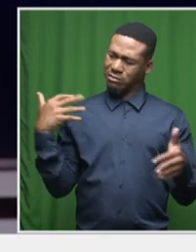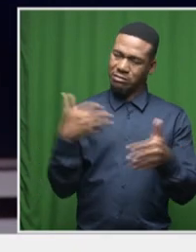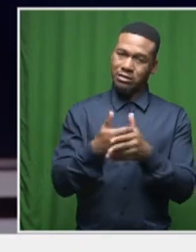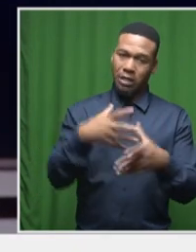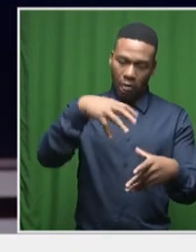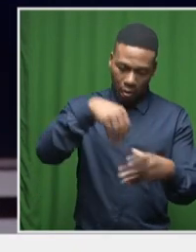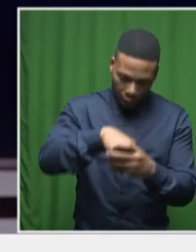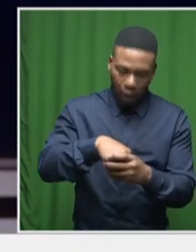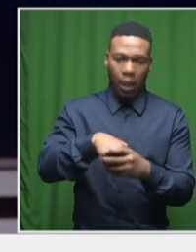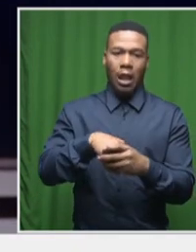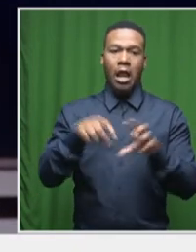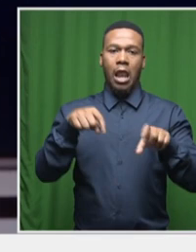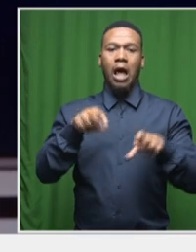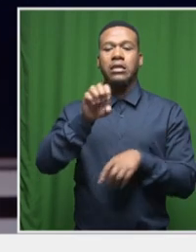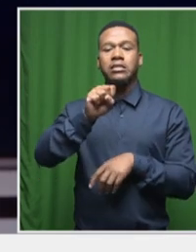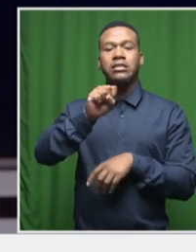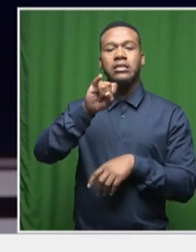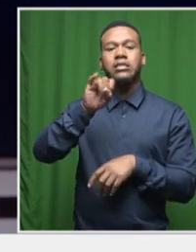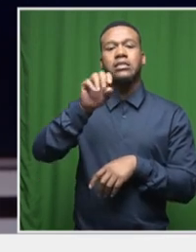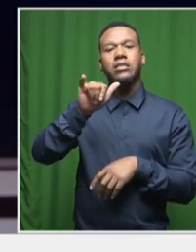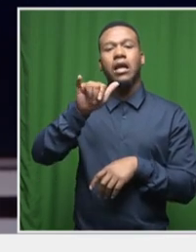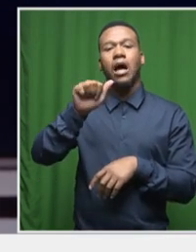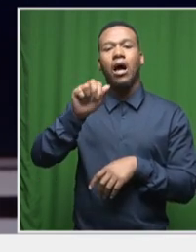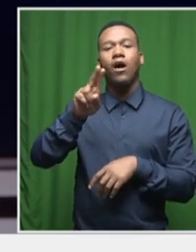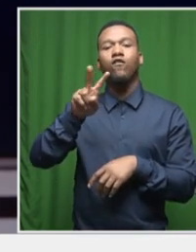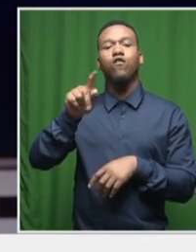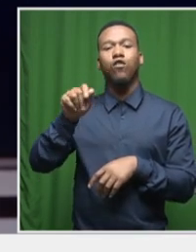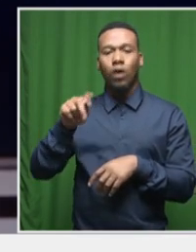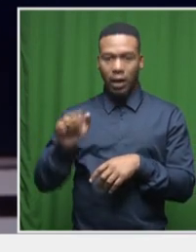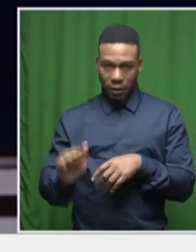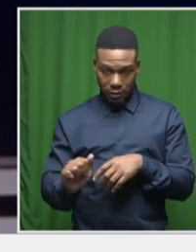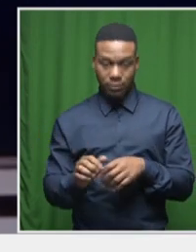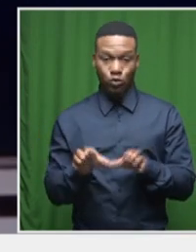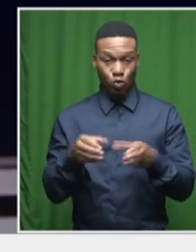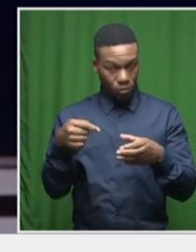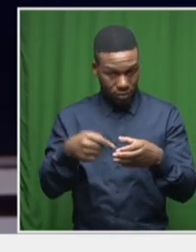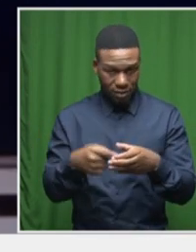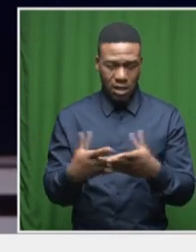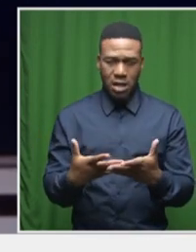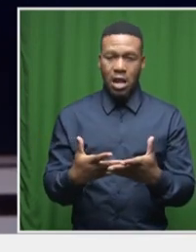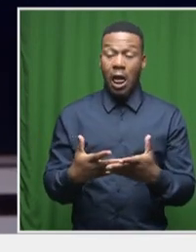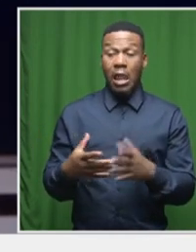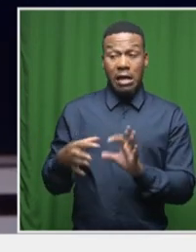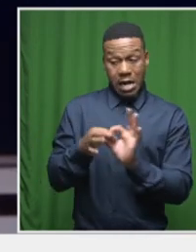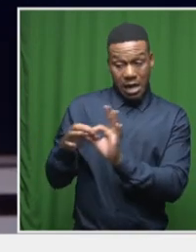long. He mm-hmm. has an extensive mm-hmm. relationship with our director, Mr.